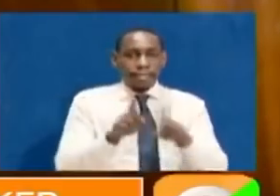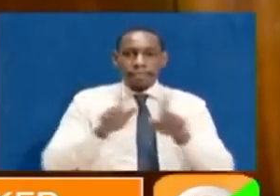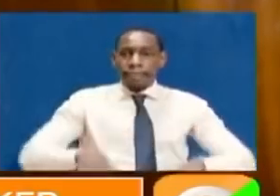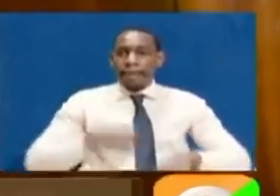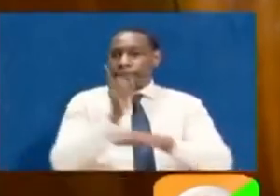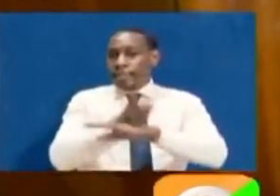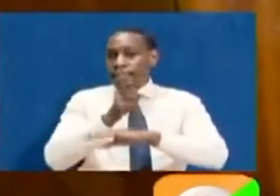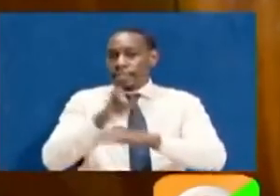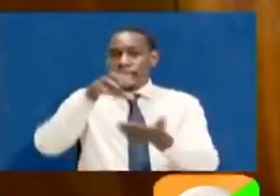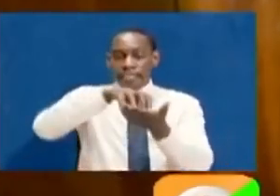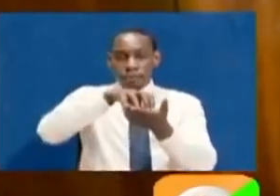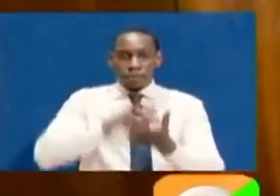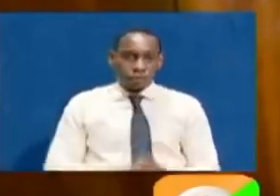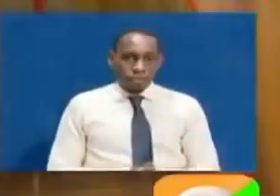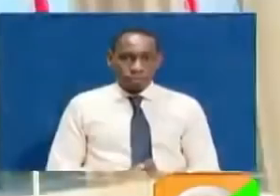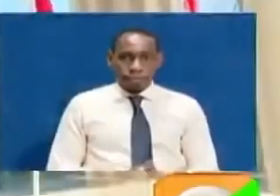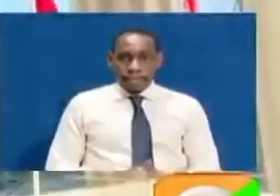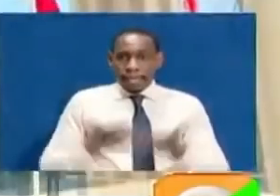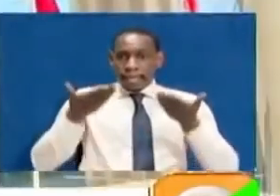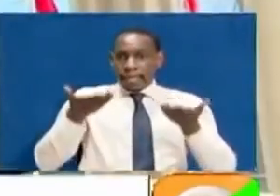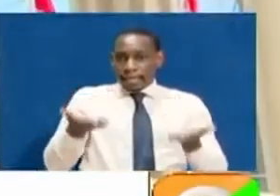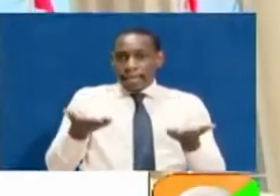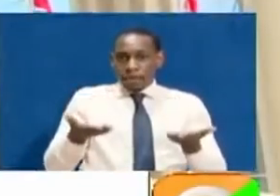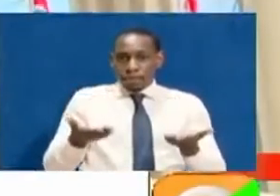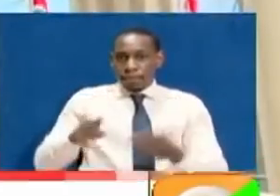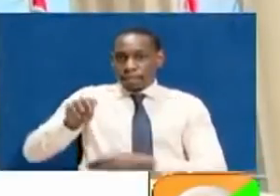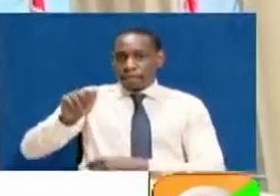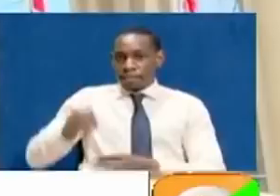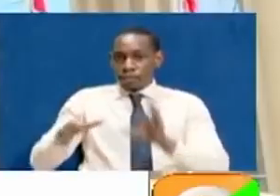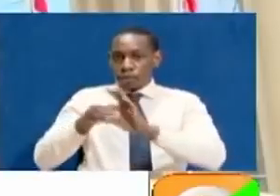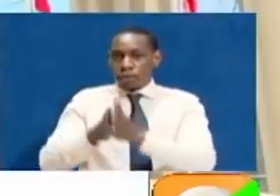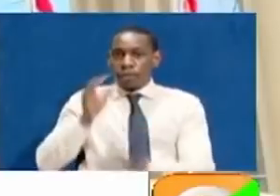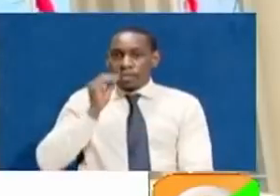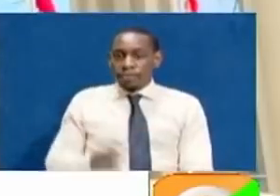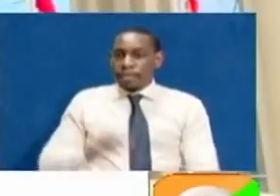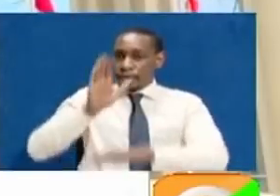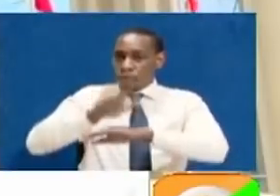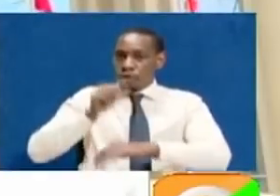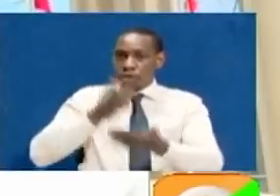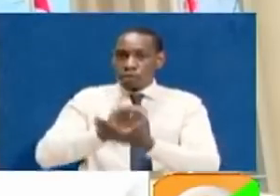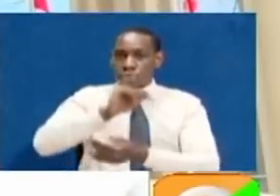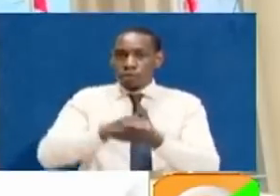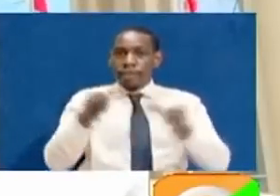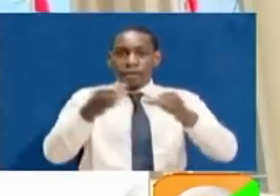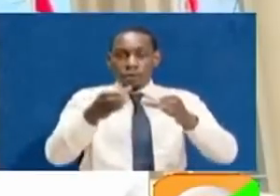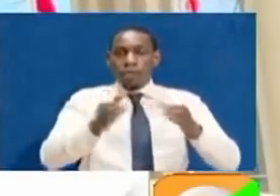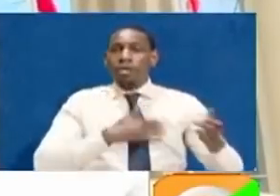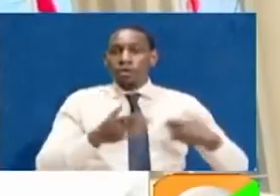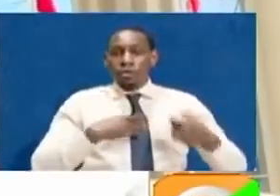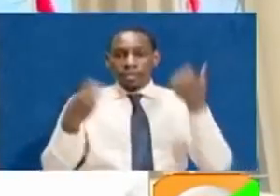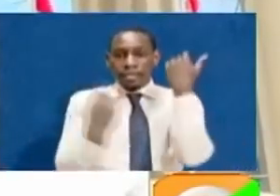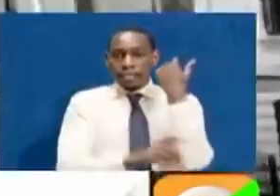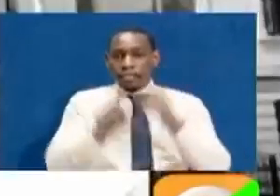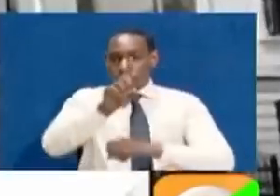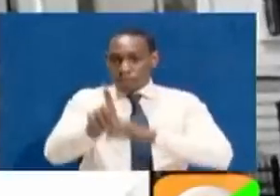even life-threatening incidents. And now, 8 MCAs allied to Elachi have been summoned by the Jubilee Party over